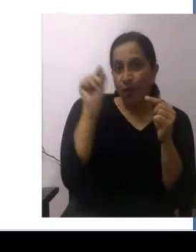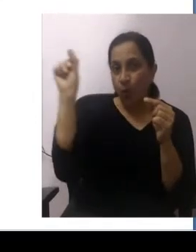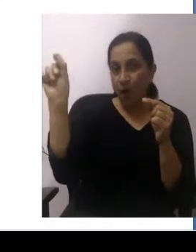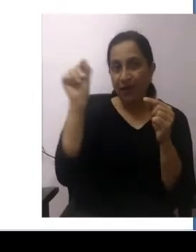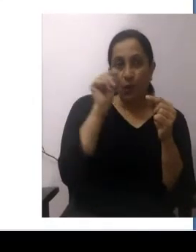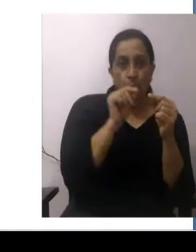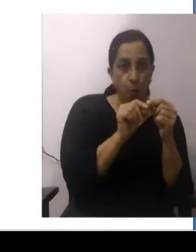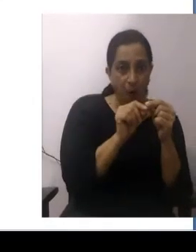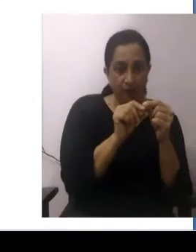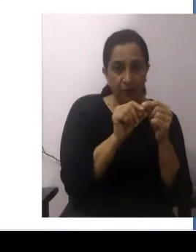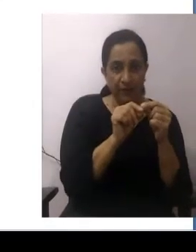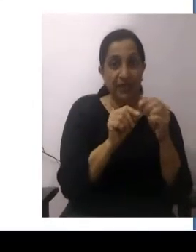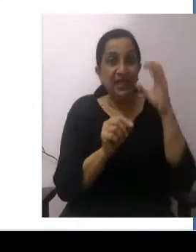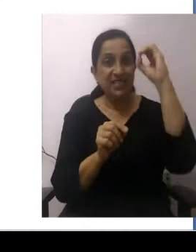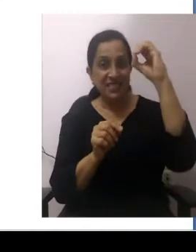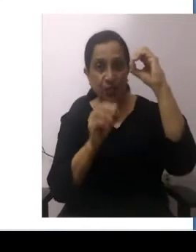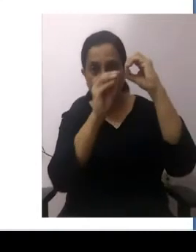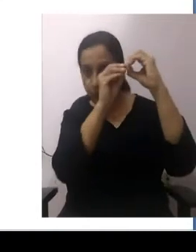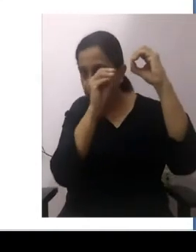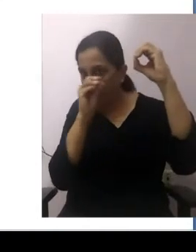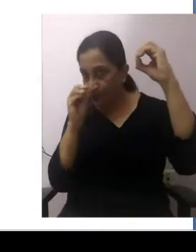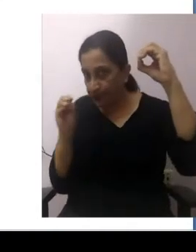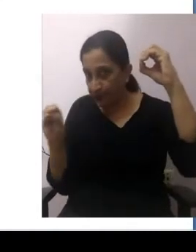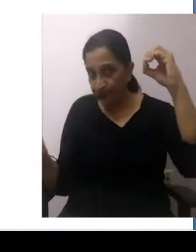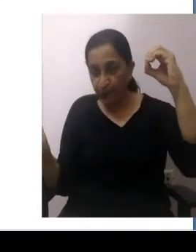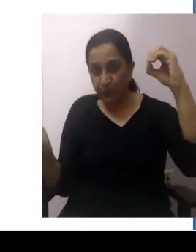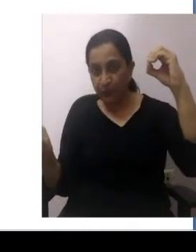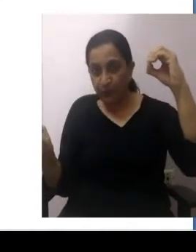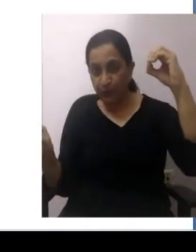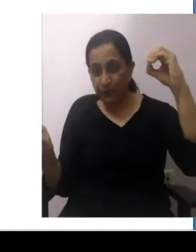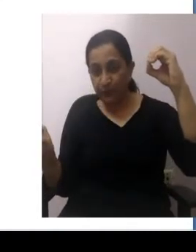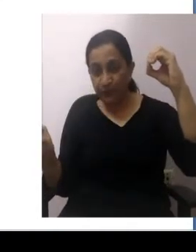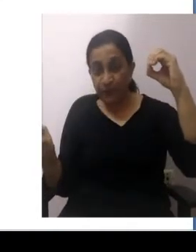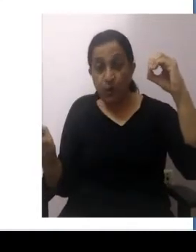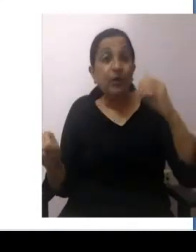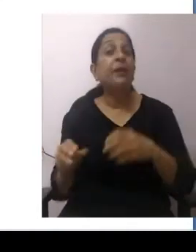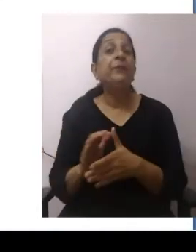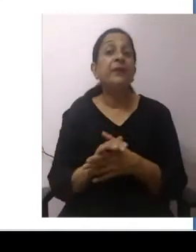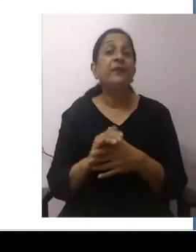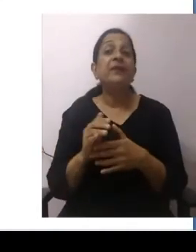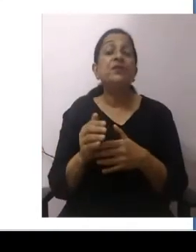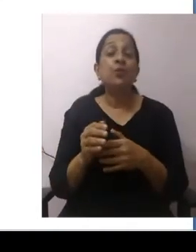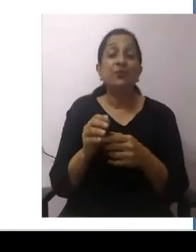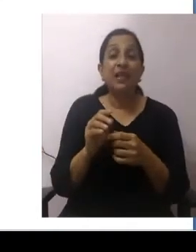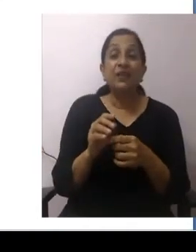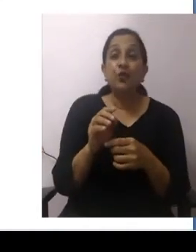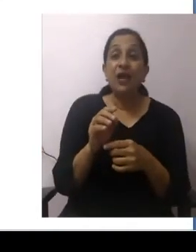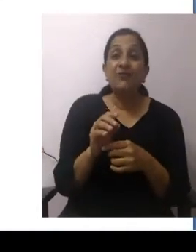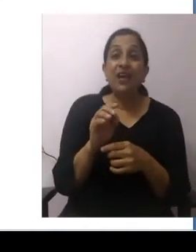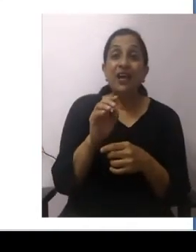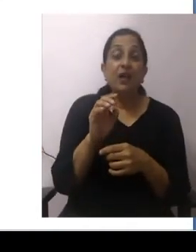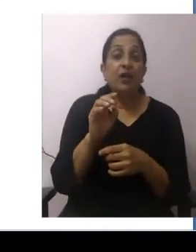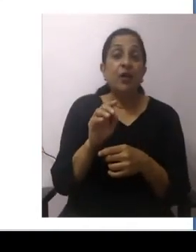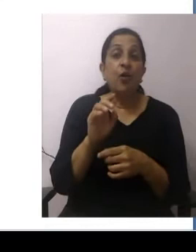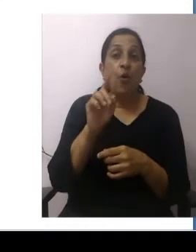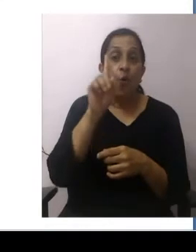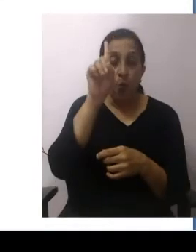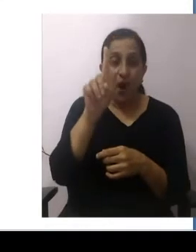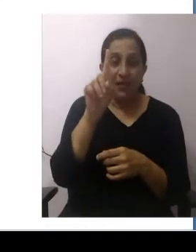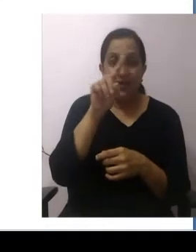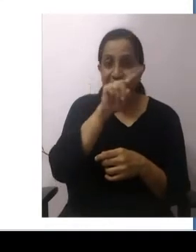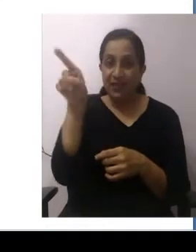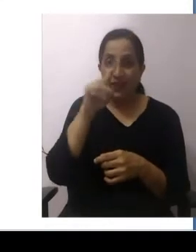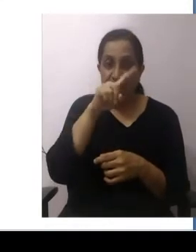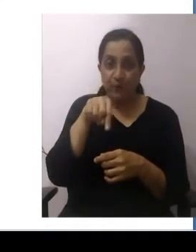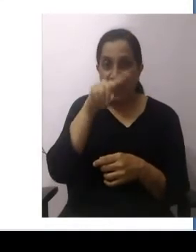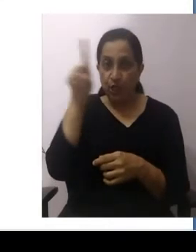Then the one that is here, diagonally opposite, you put it here. Then 1 over root 2 and 1 over